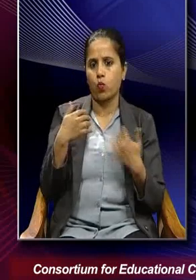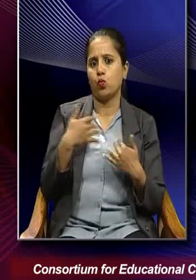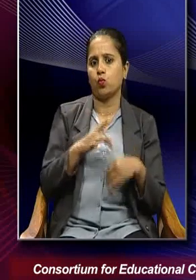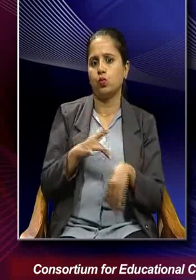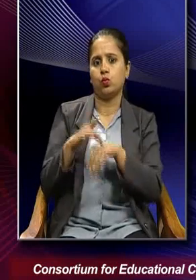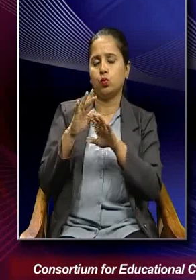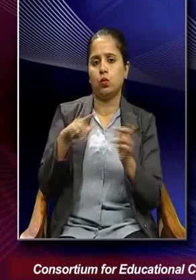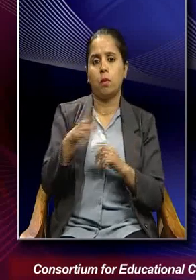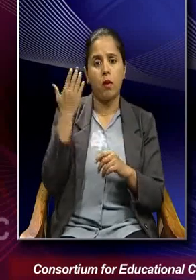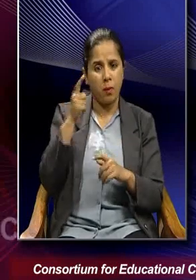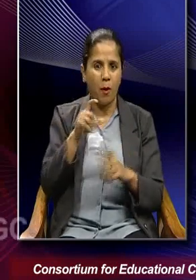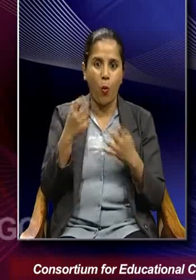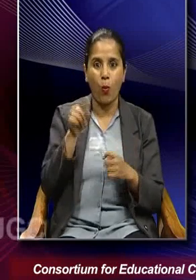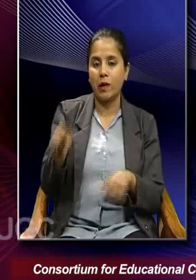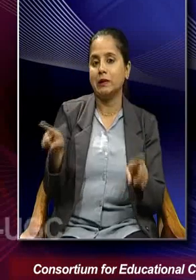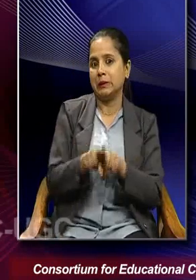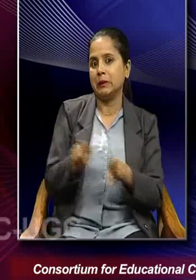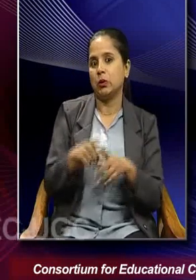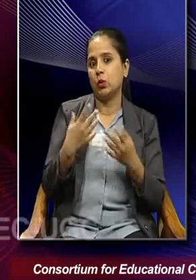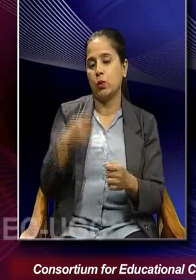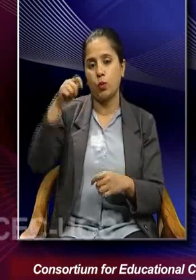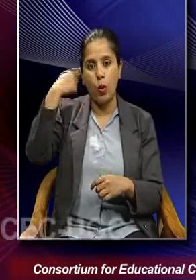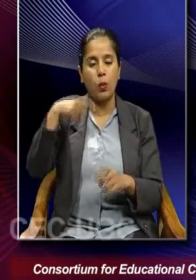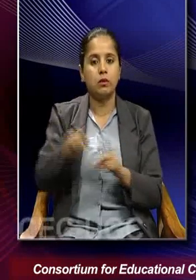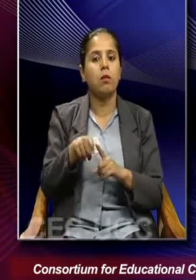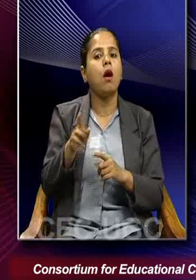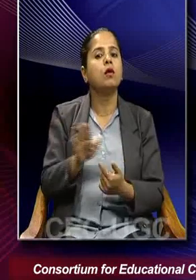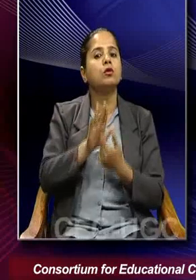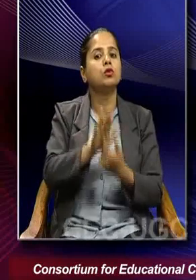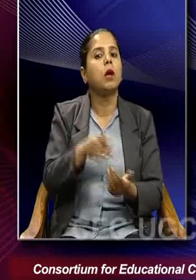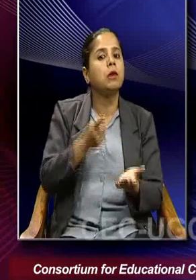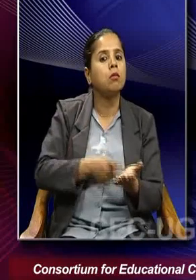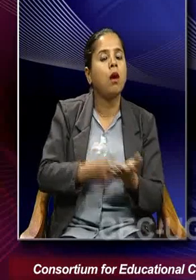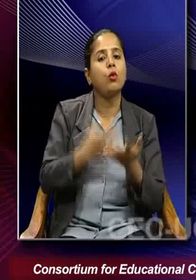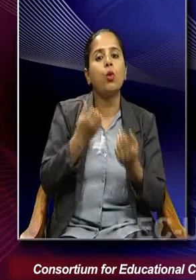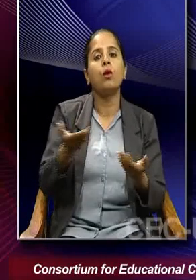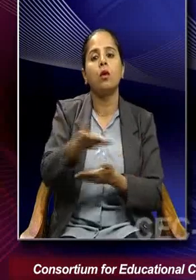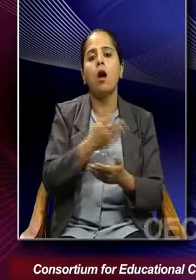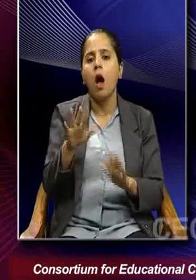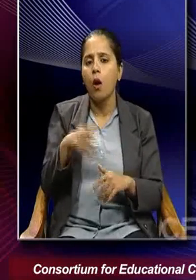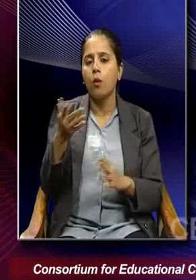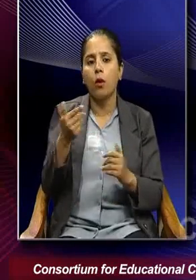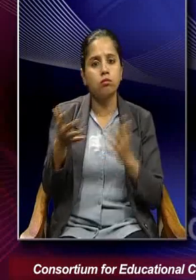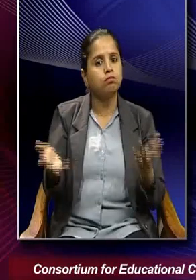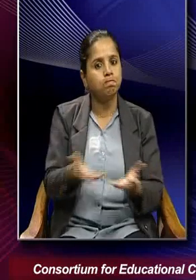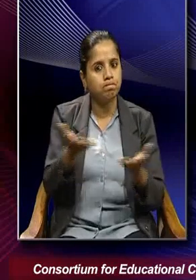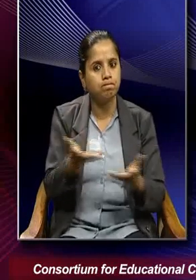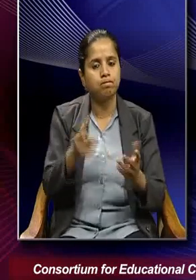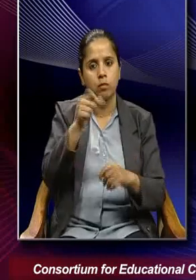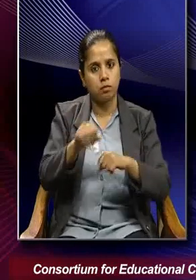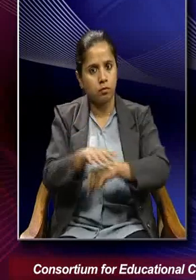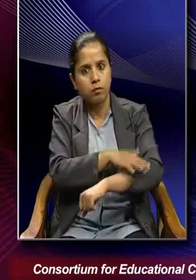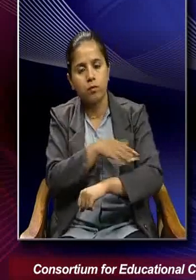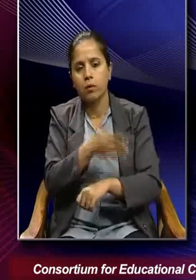required or demanded in these particular films, and how he was able to motivate or extract the